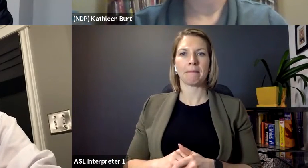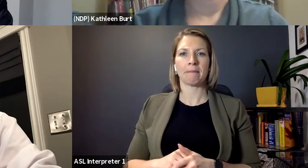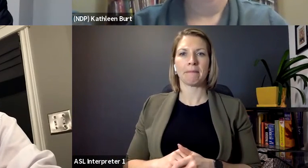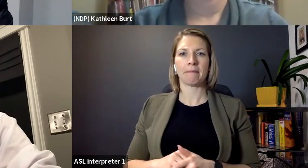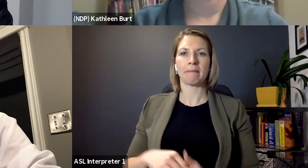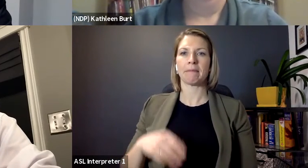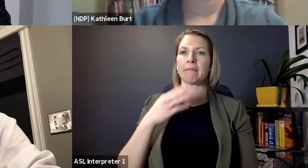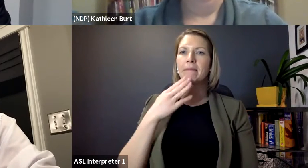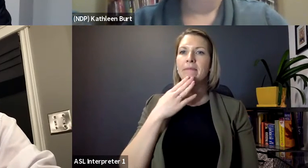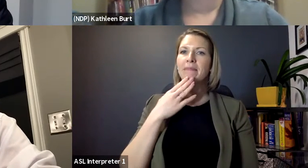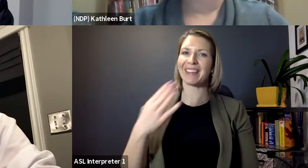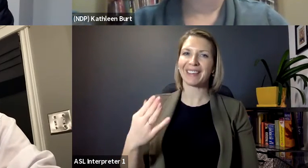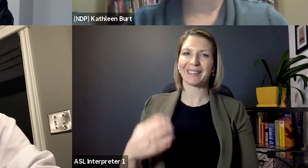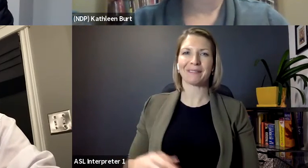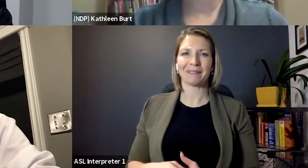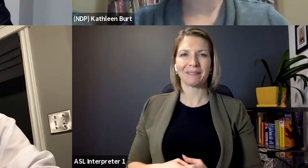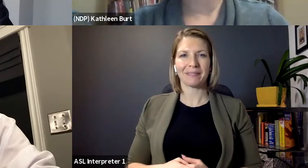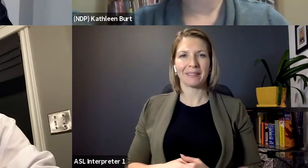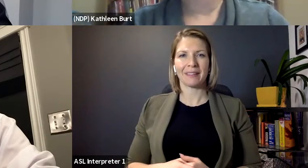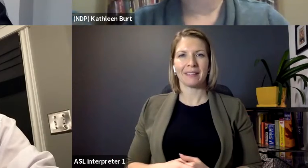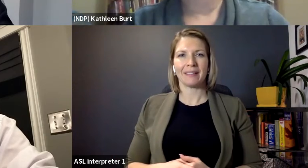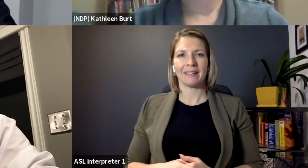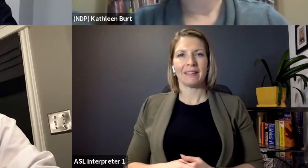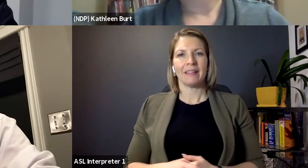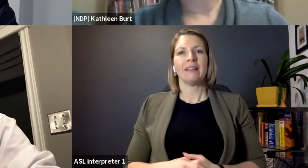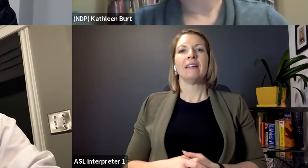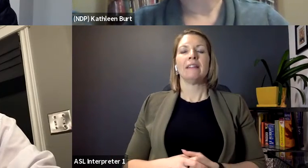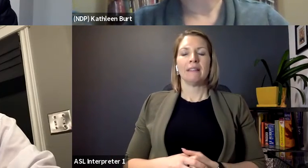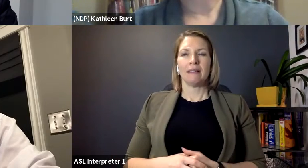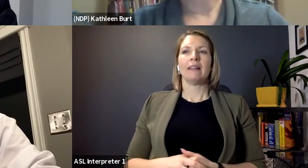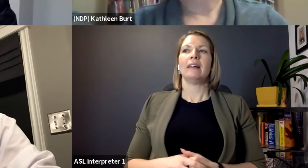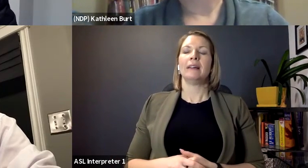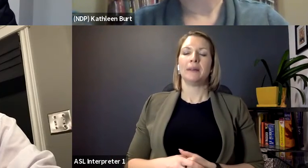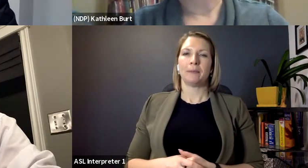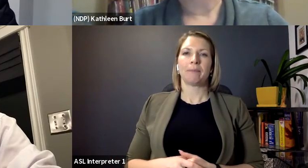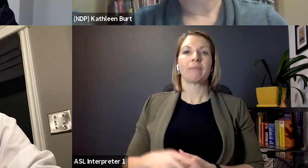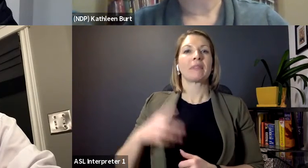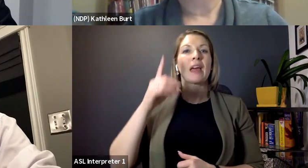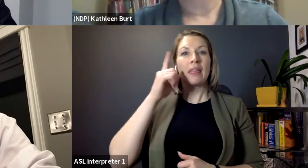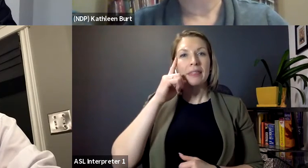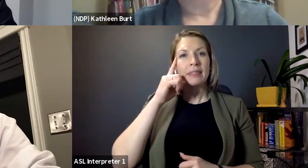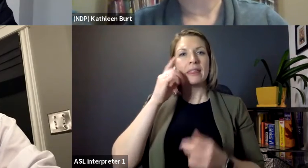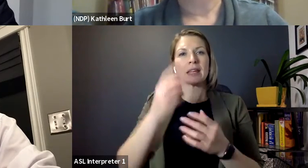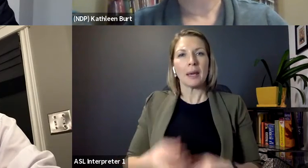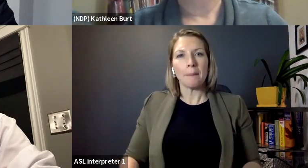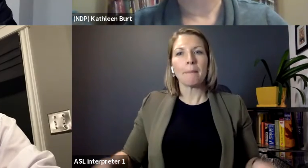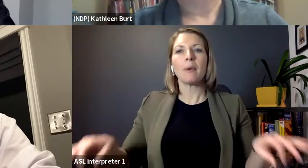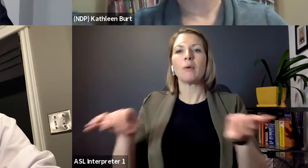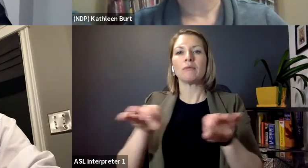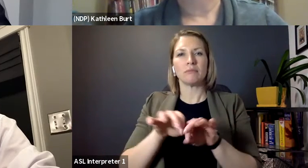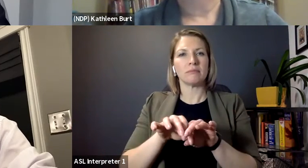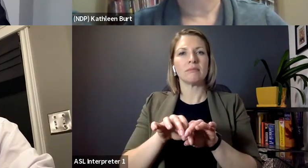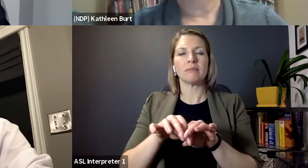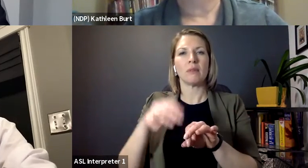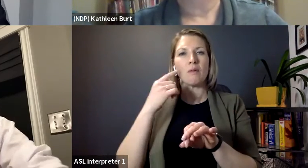Thank you. Well, I think that it's very, very important for everybody, every voter,